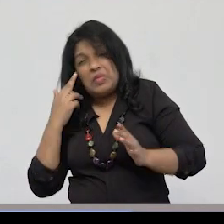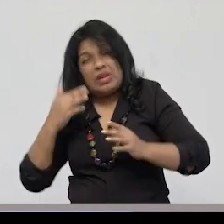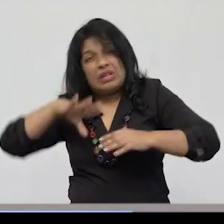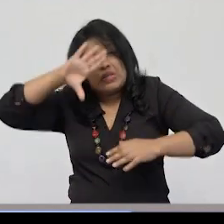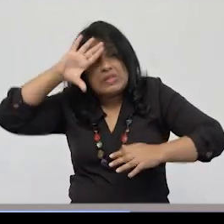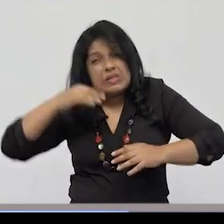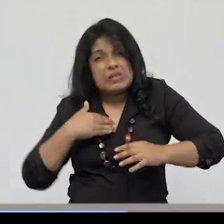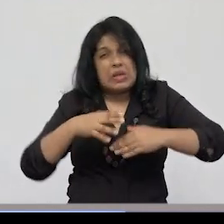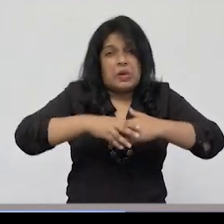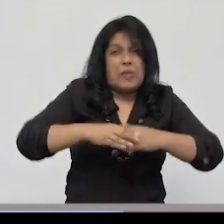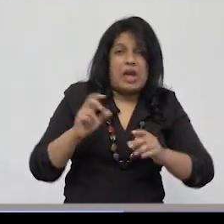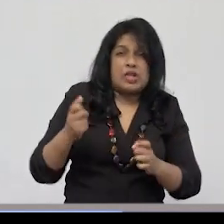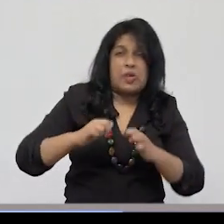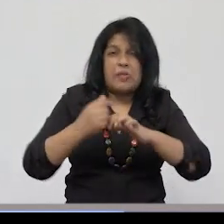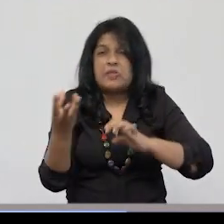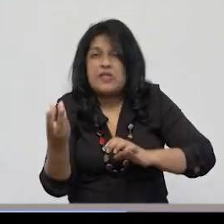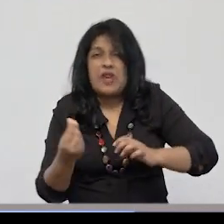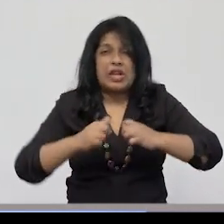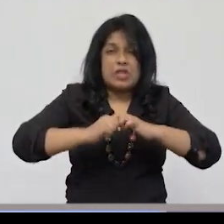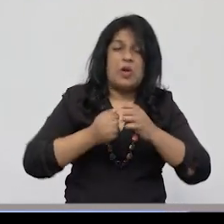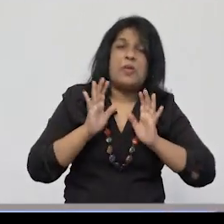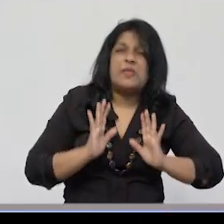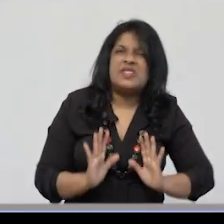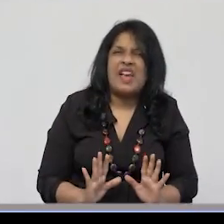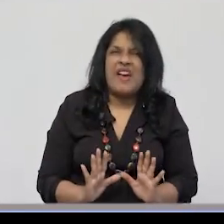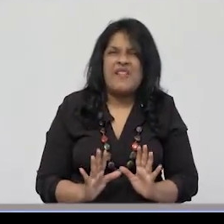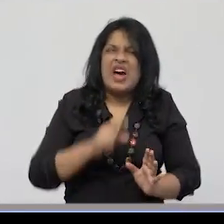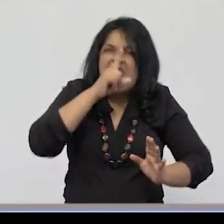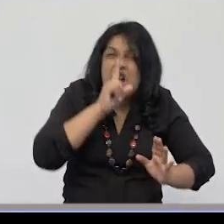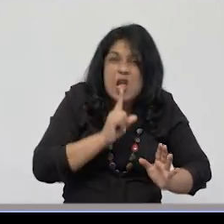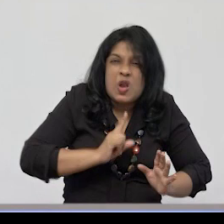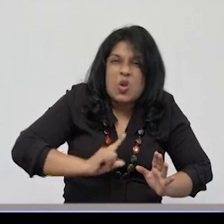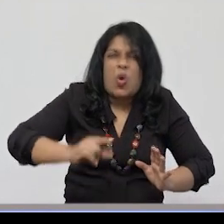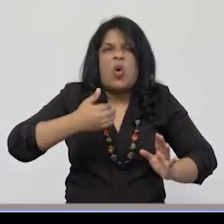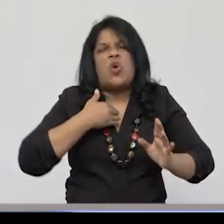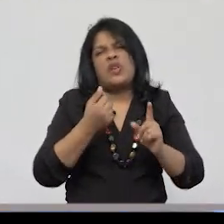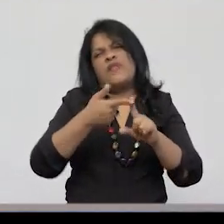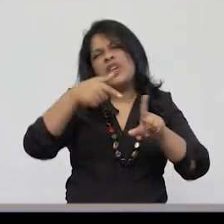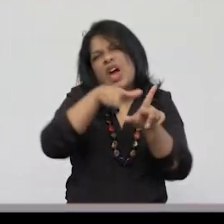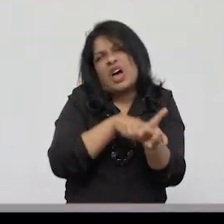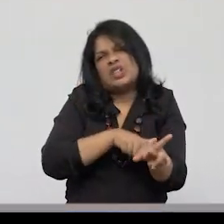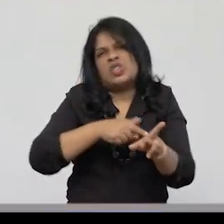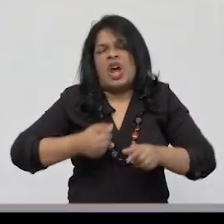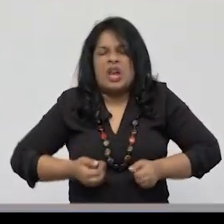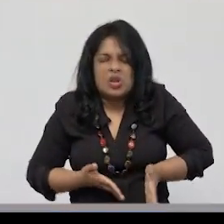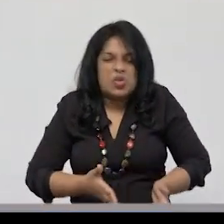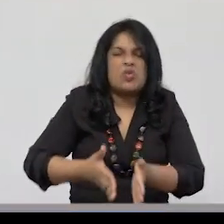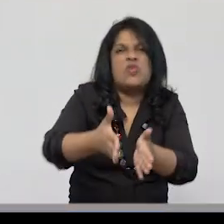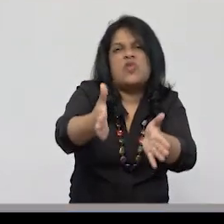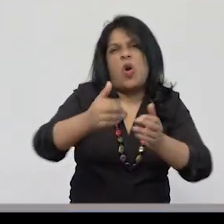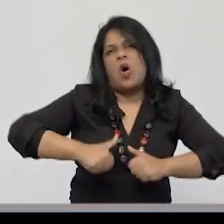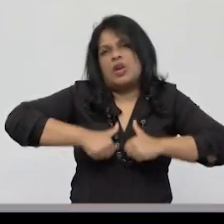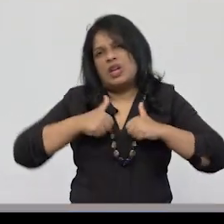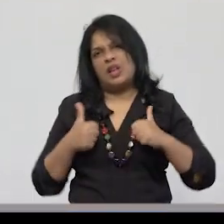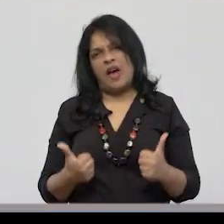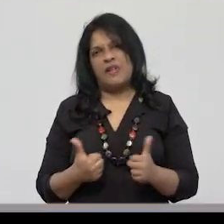you. Immediately it's divided into 50%. But this gets even better. Right? It gets